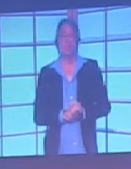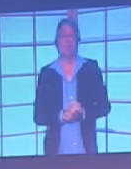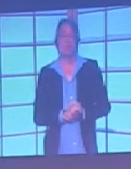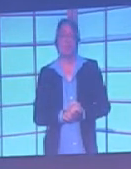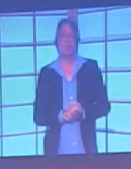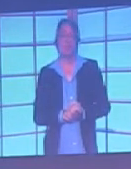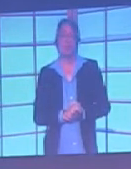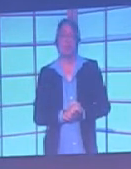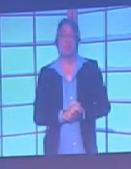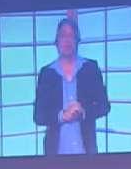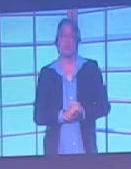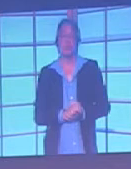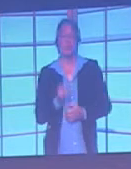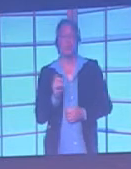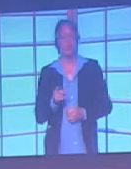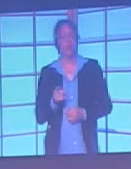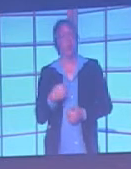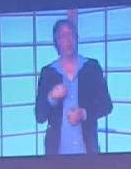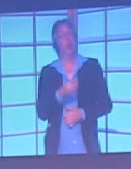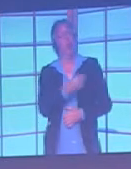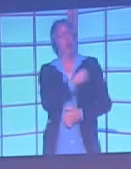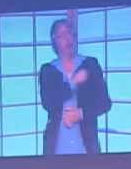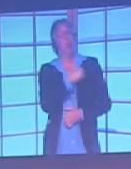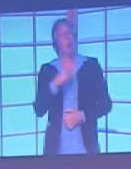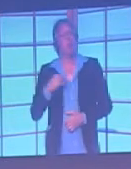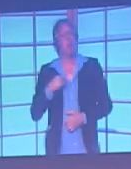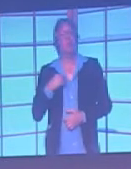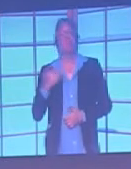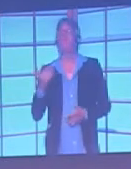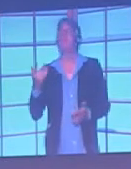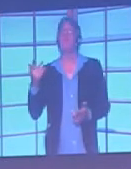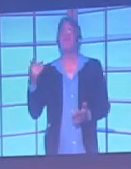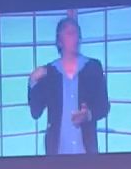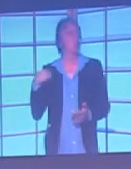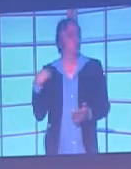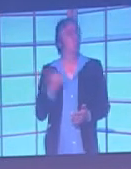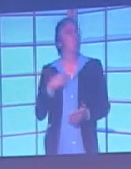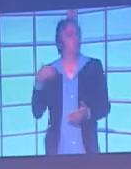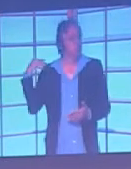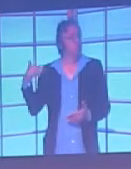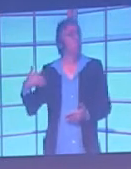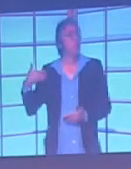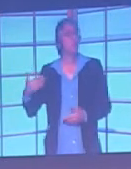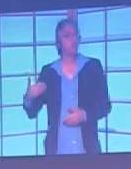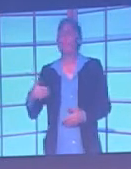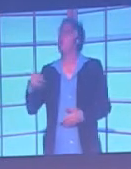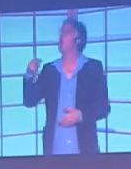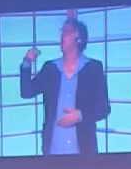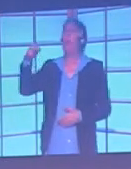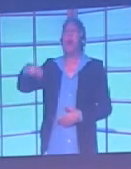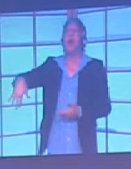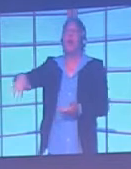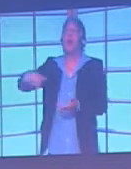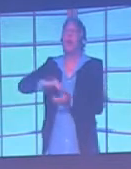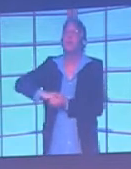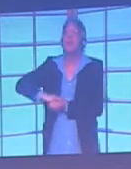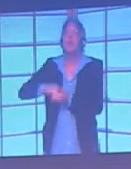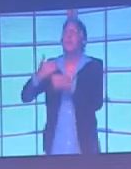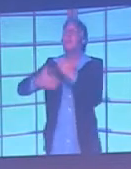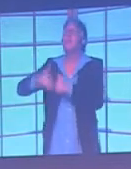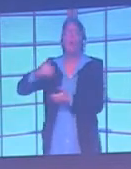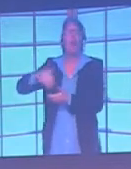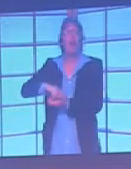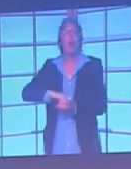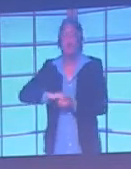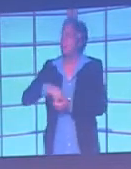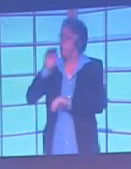generally we invite NGOs, as I said, and in total we have, as Michael